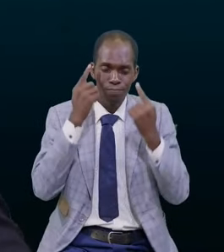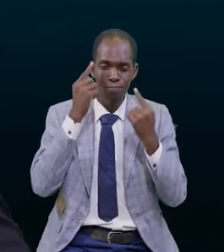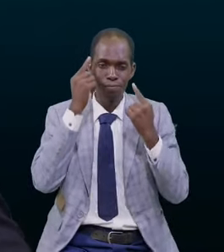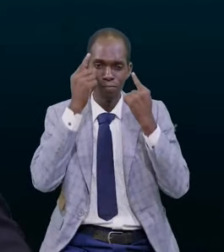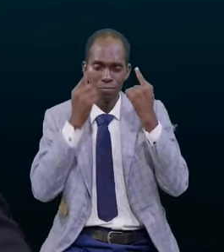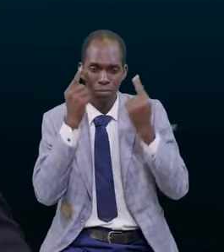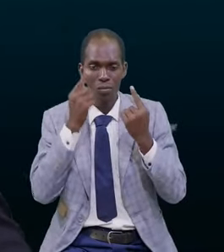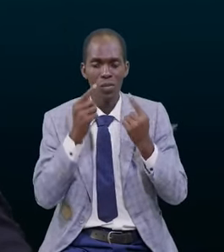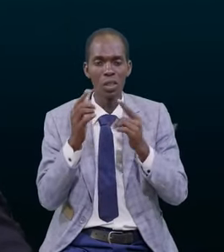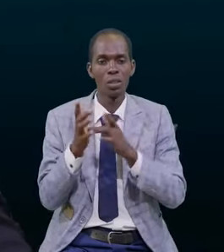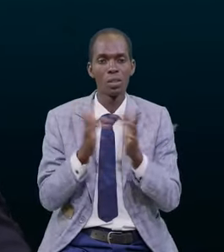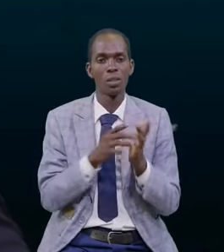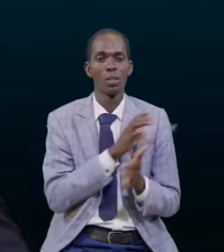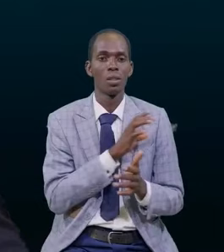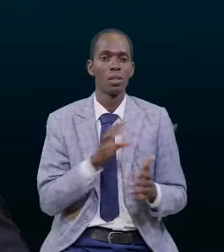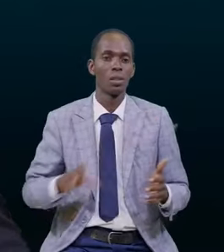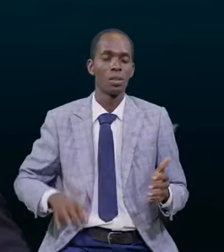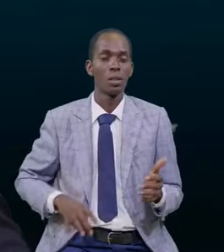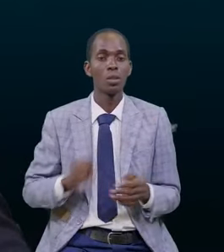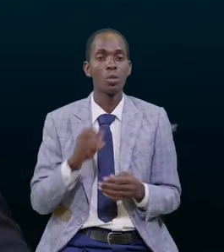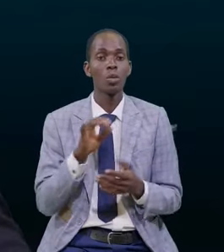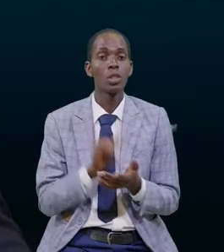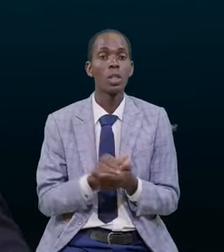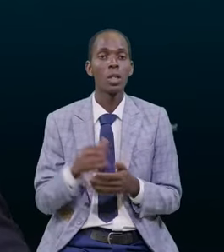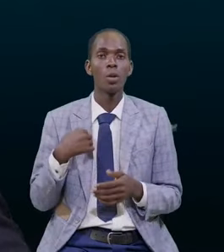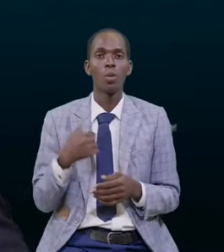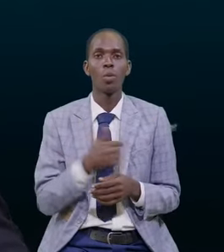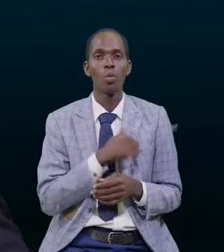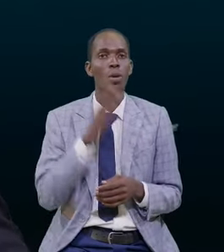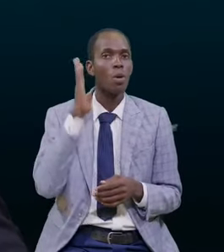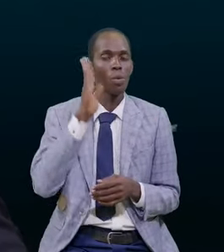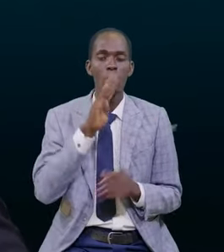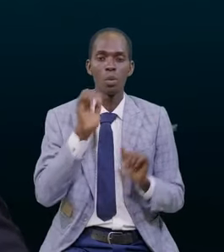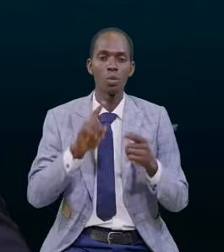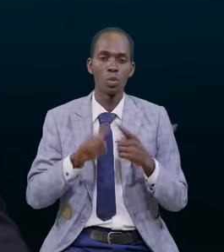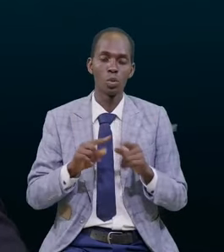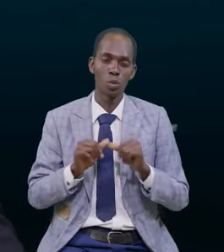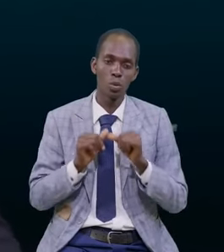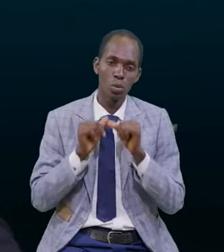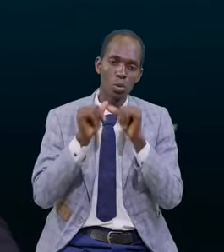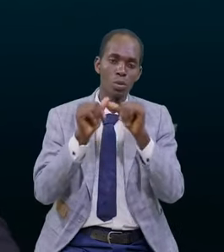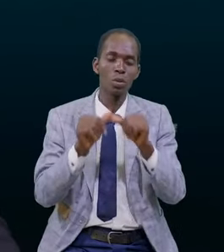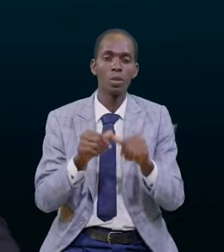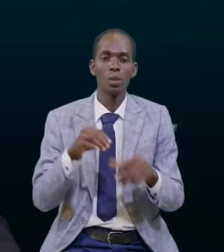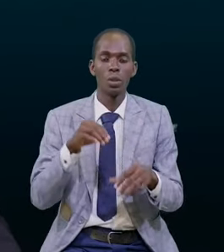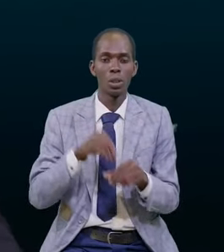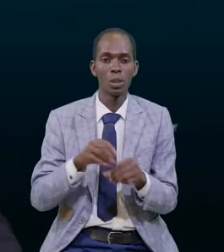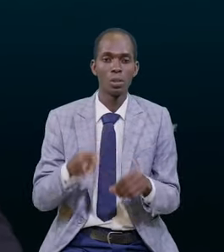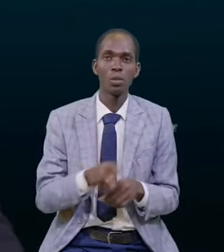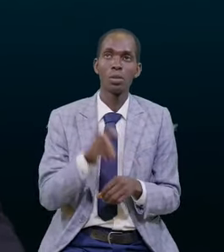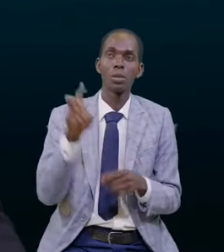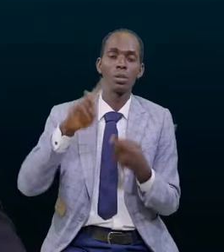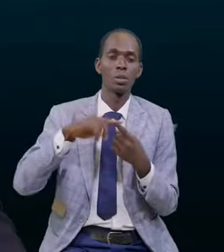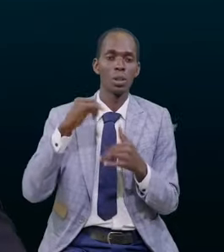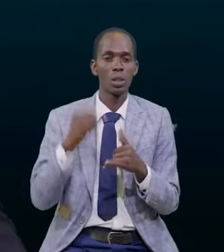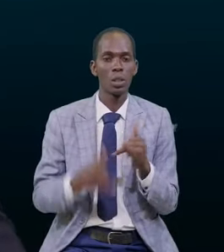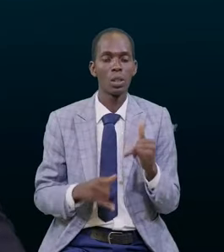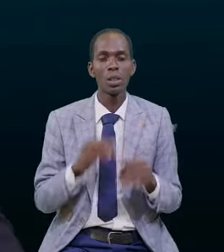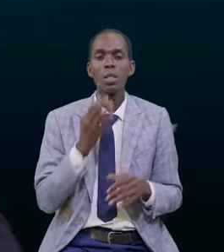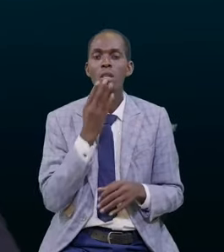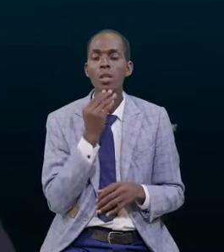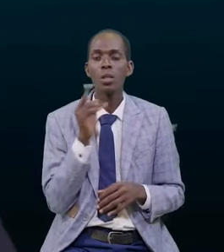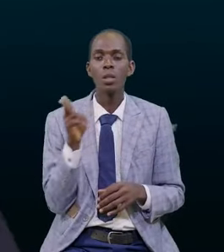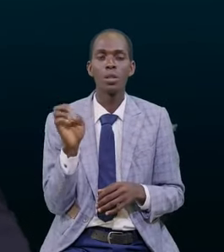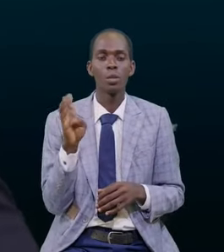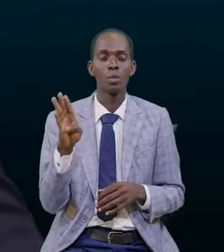Jesus Christ so that we'll be able to run the race as we ought to Hebrews 12 and in verse 3 it says for consider him